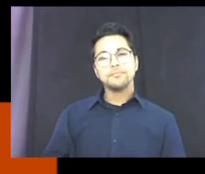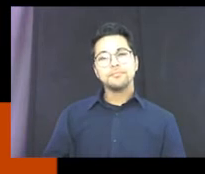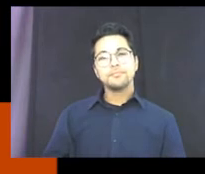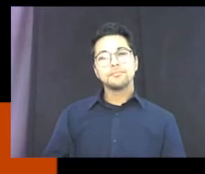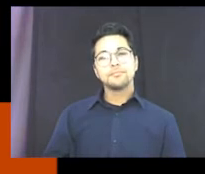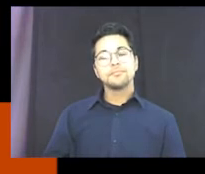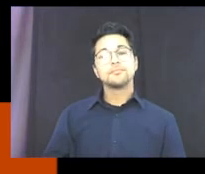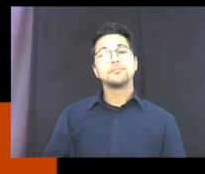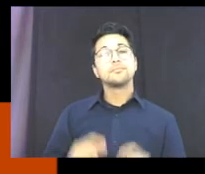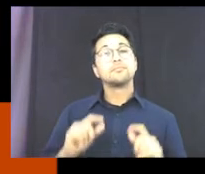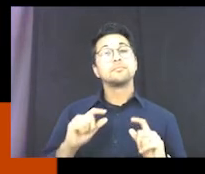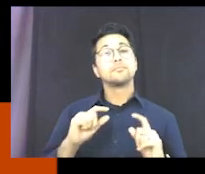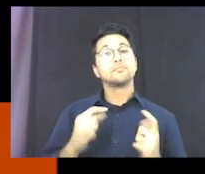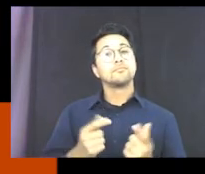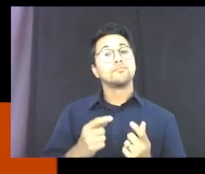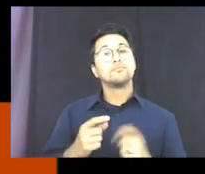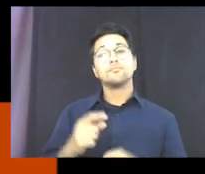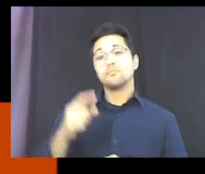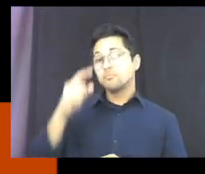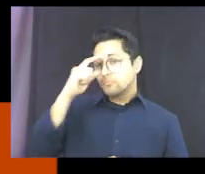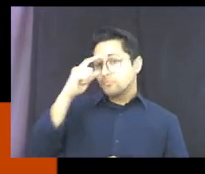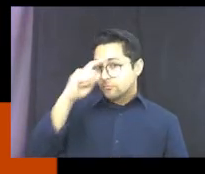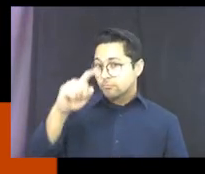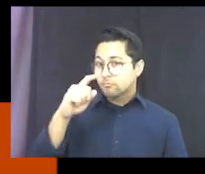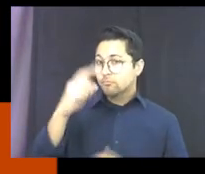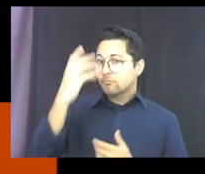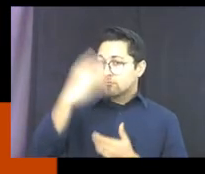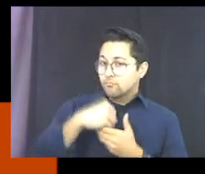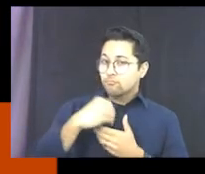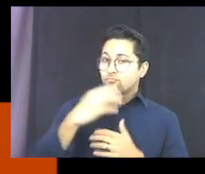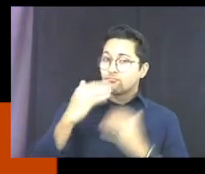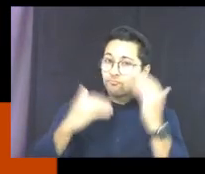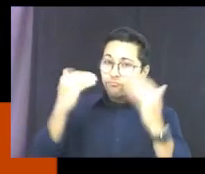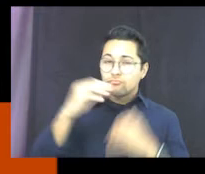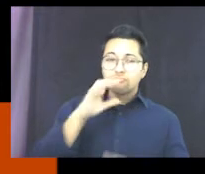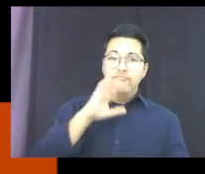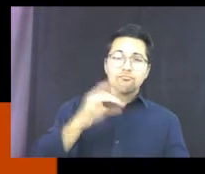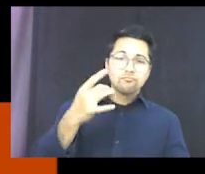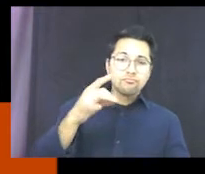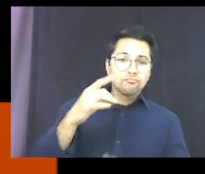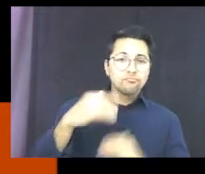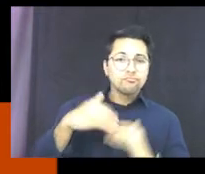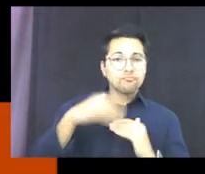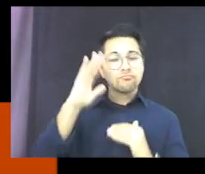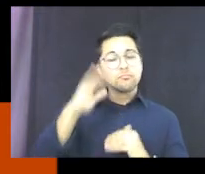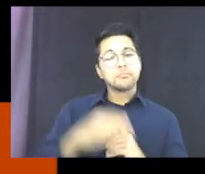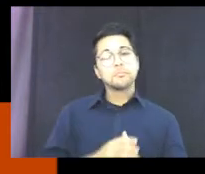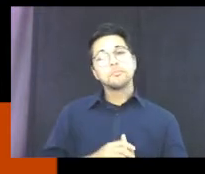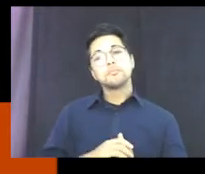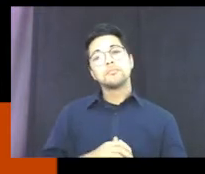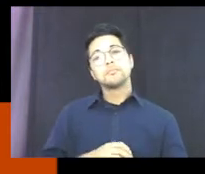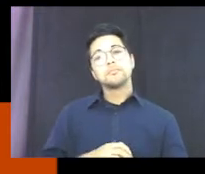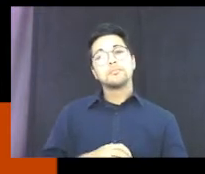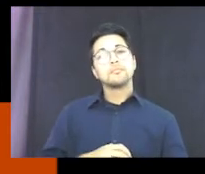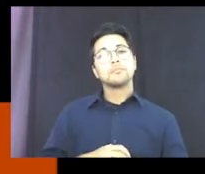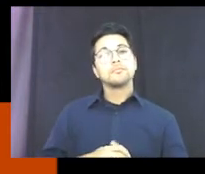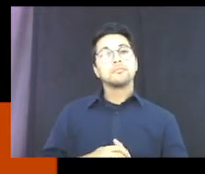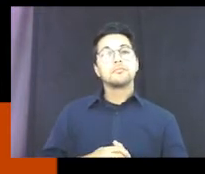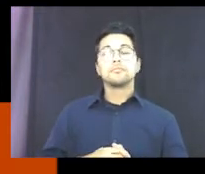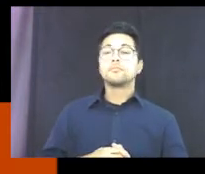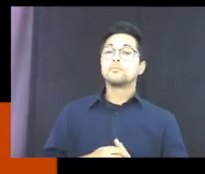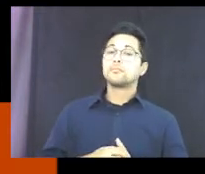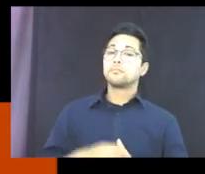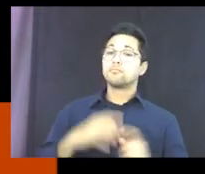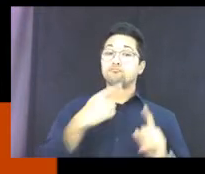Groups exclusively for autistic adults aged 18 and older. Pro, autistic adults